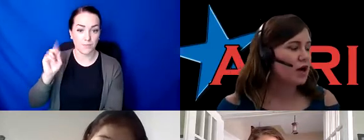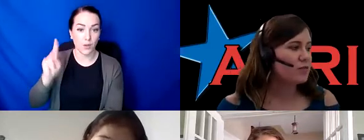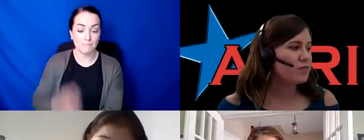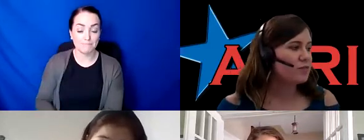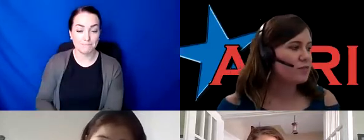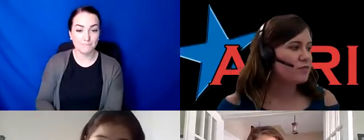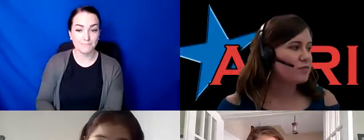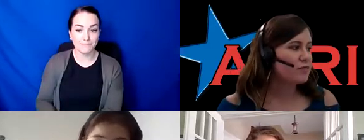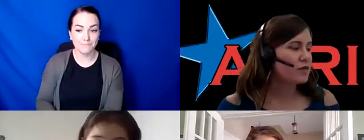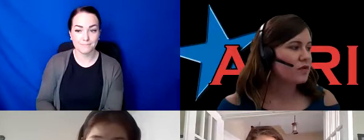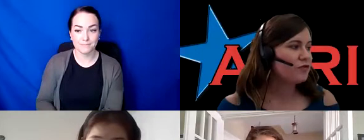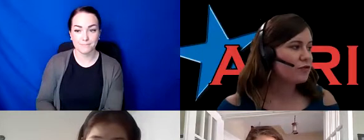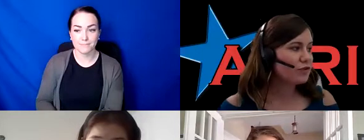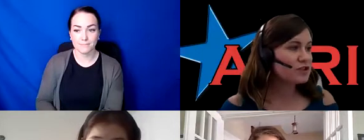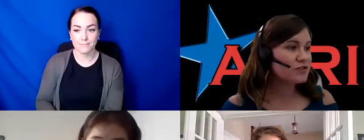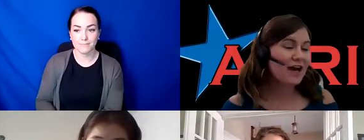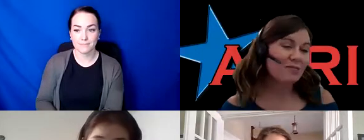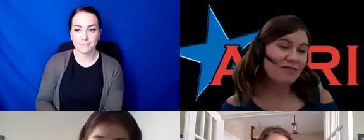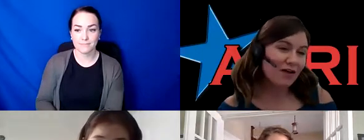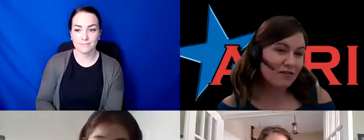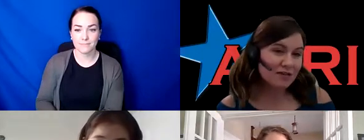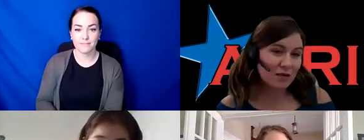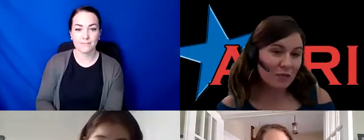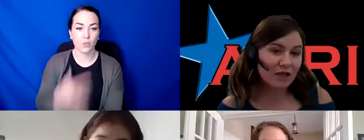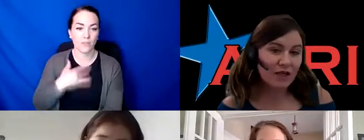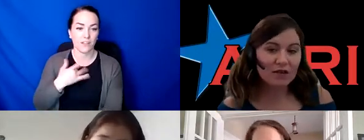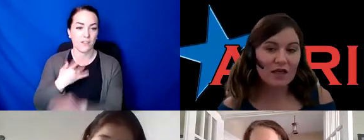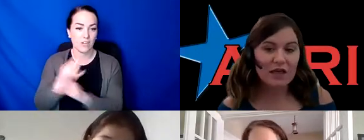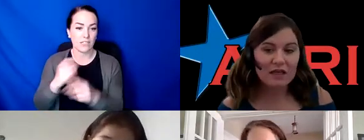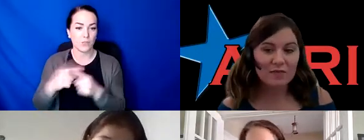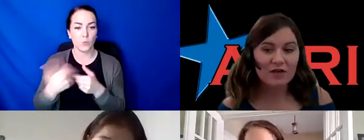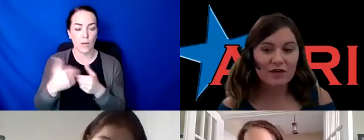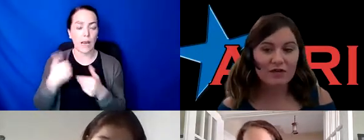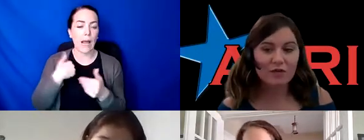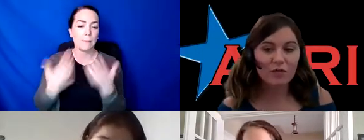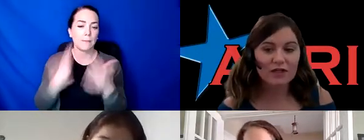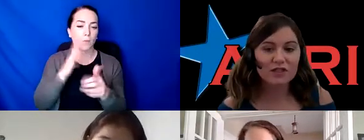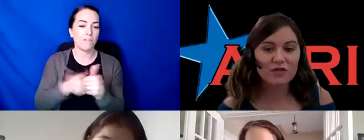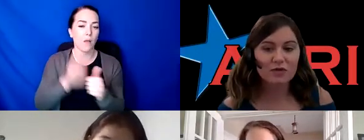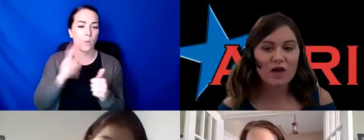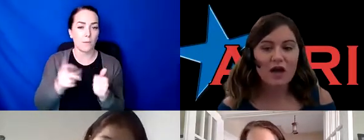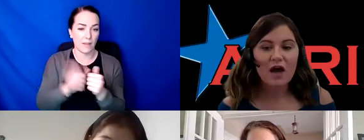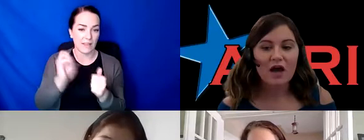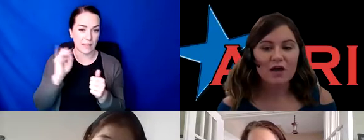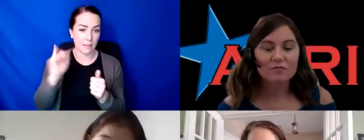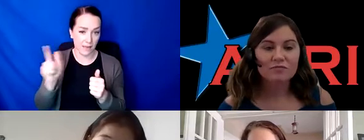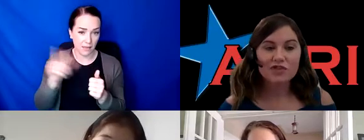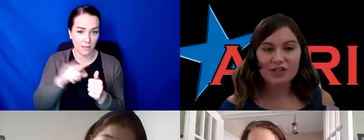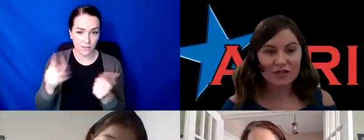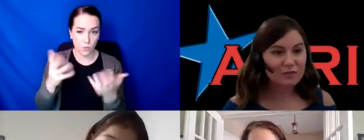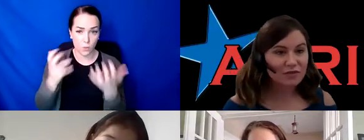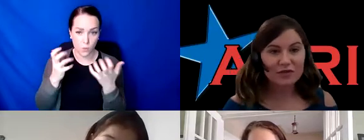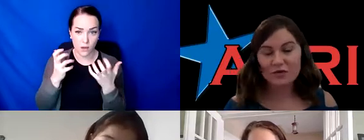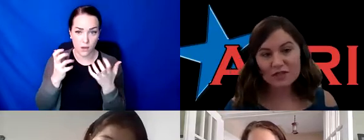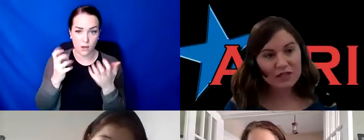So feel free to do that. I may follow this up with an email if any of you wanted to